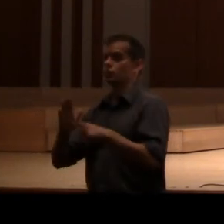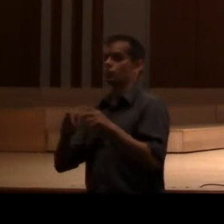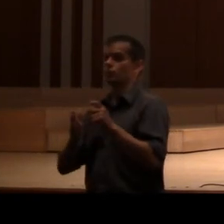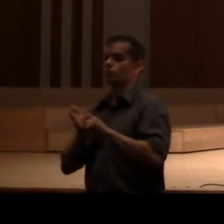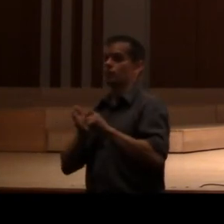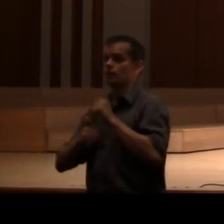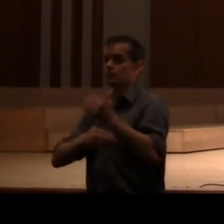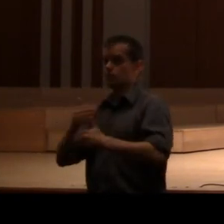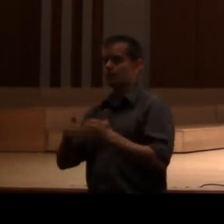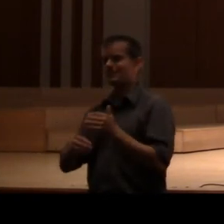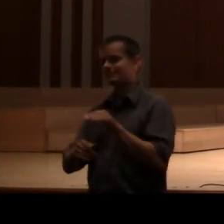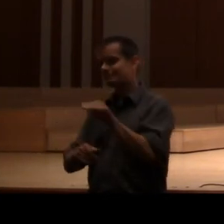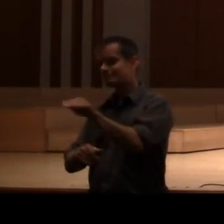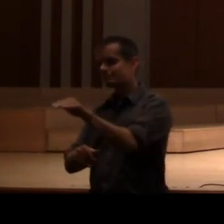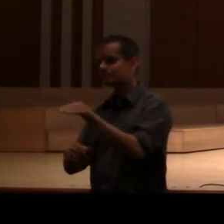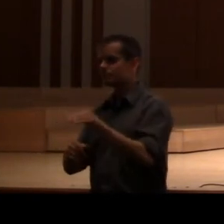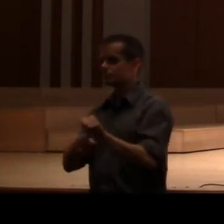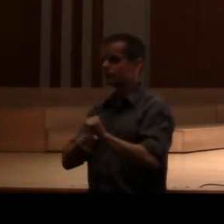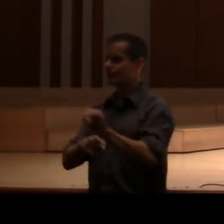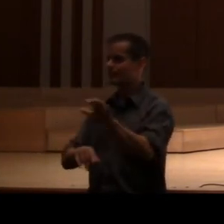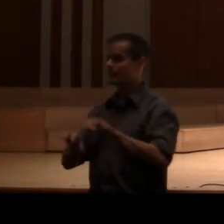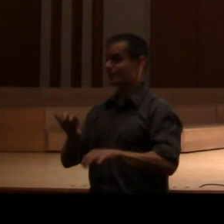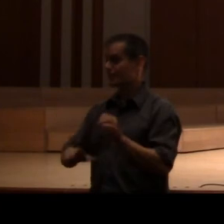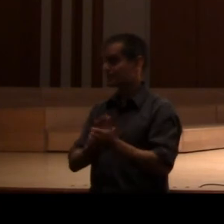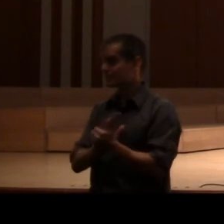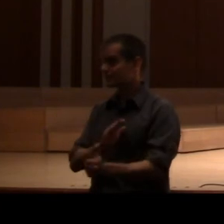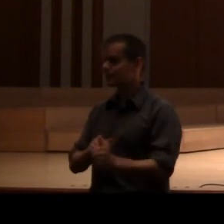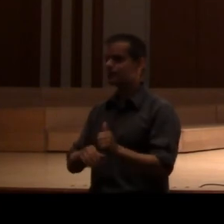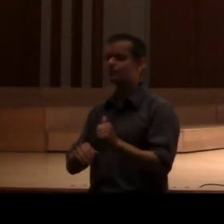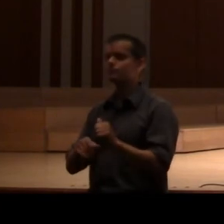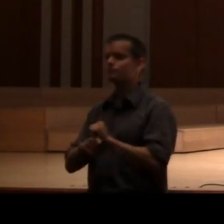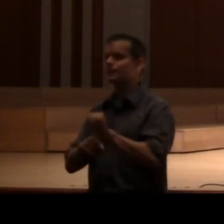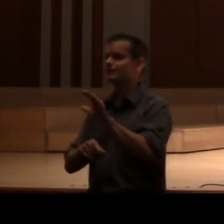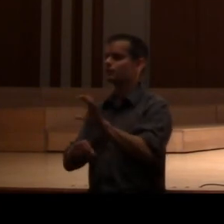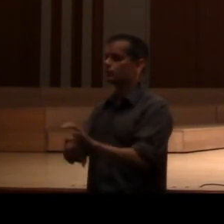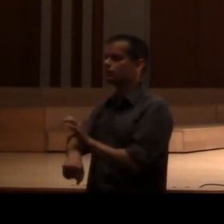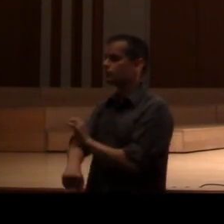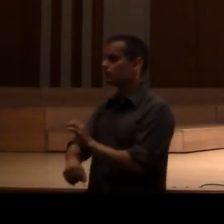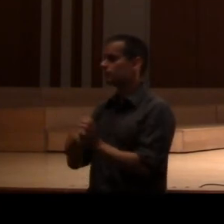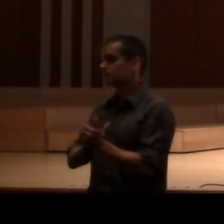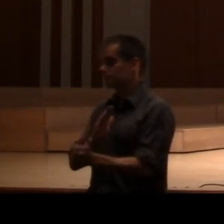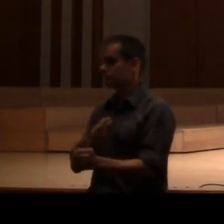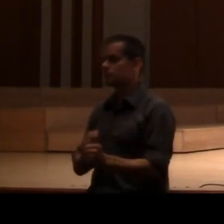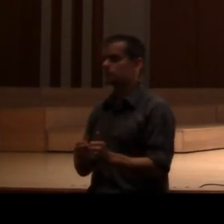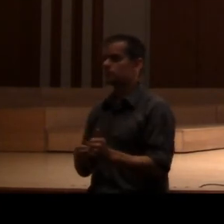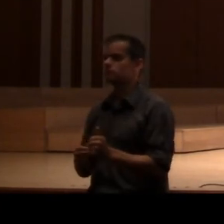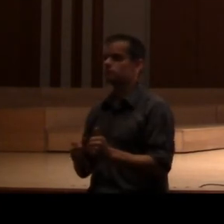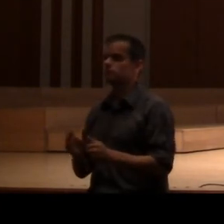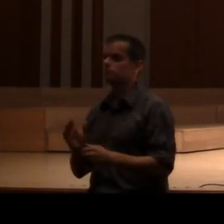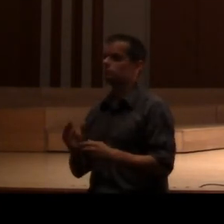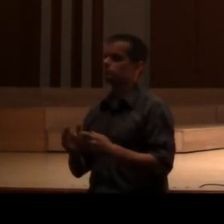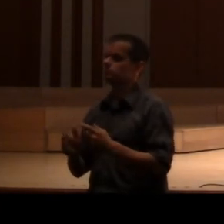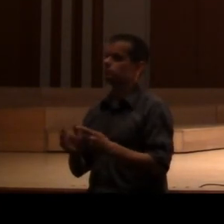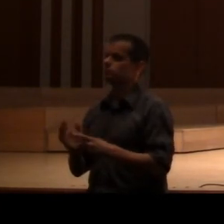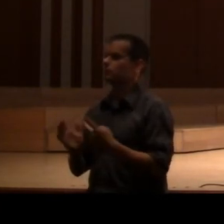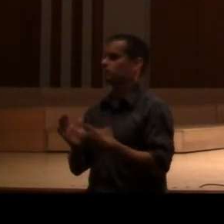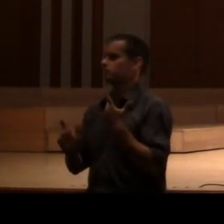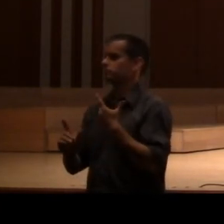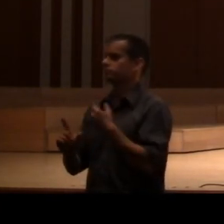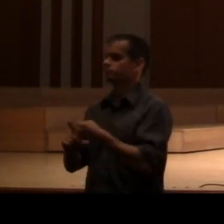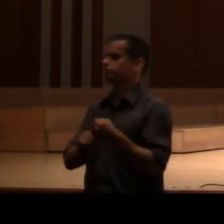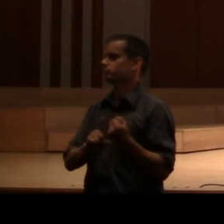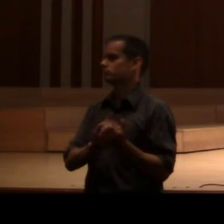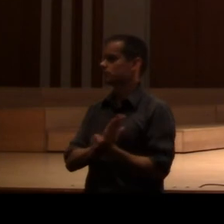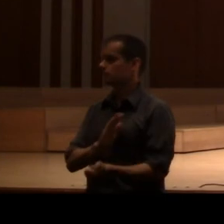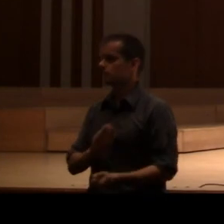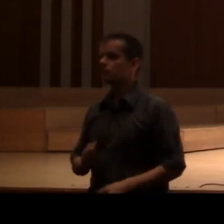to practice their typing skills, to practice their computer literacy skills, I feel like it's a lot of things in one. So the wikis and Google